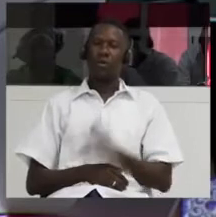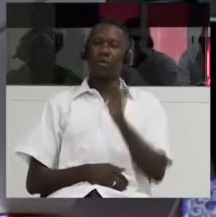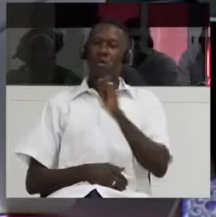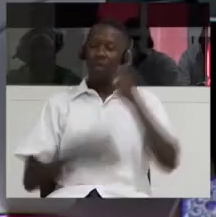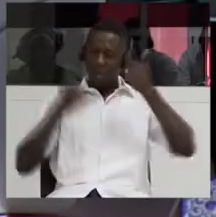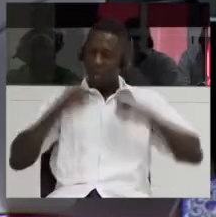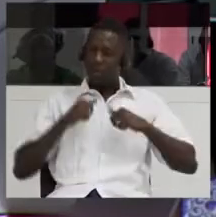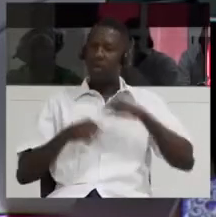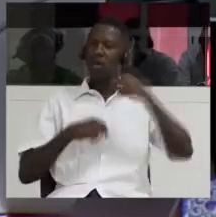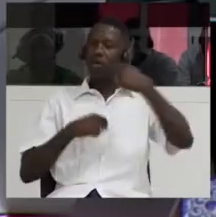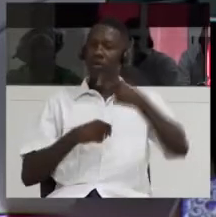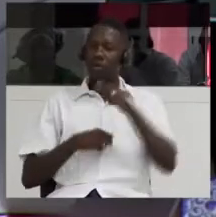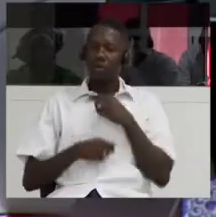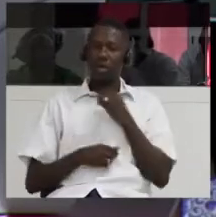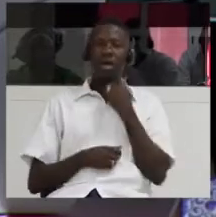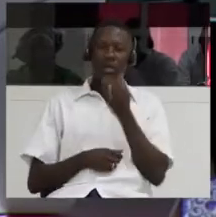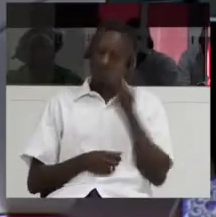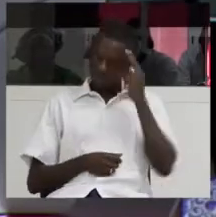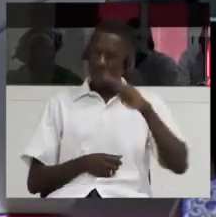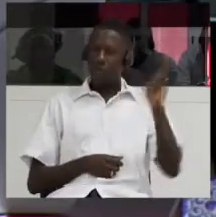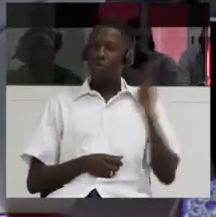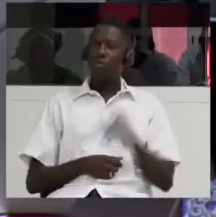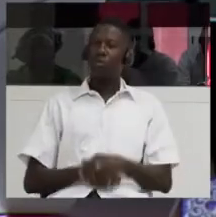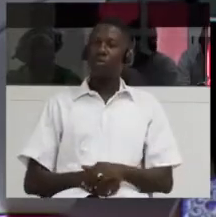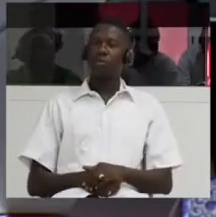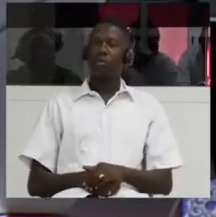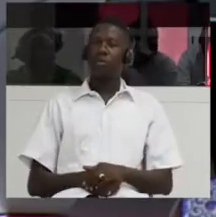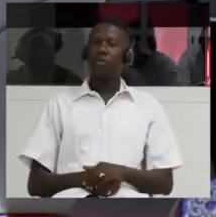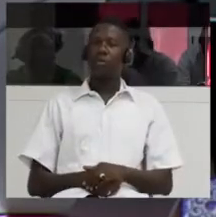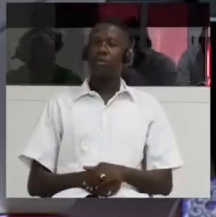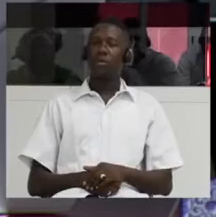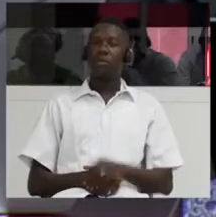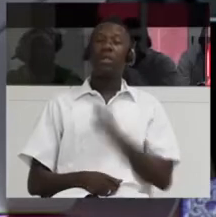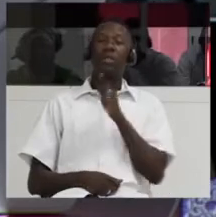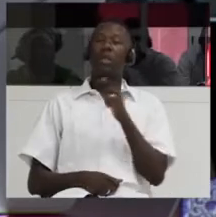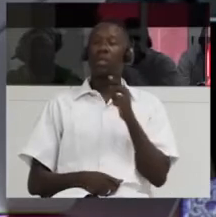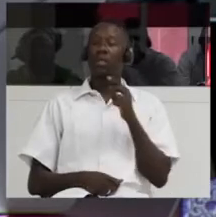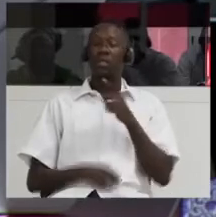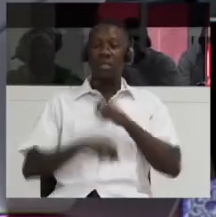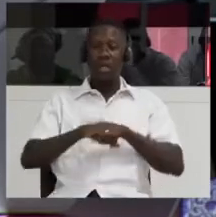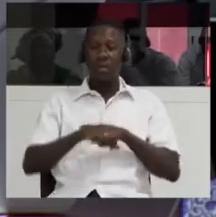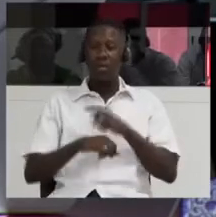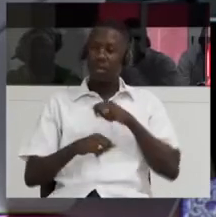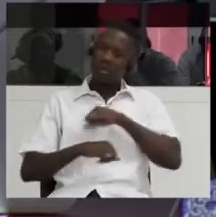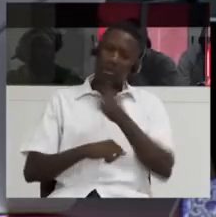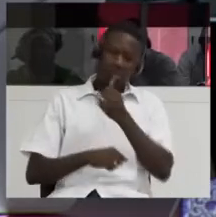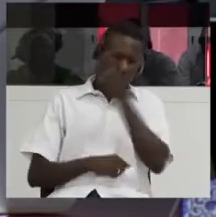you were asked to go home that afternoon, that period and the morning, what